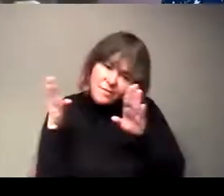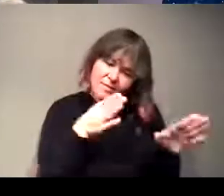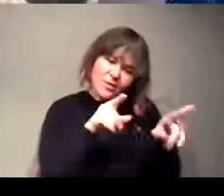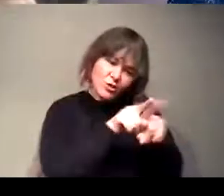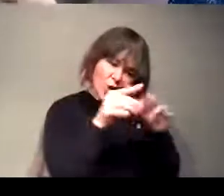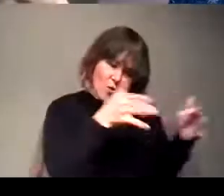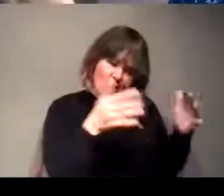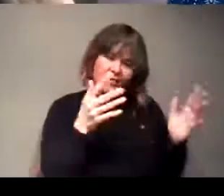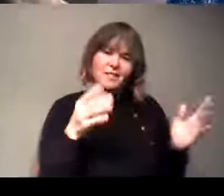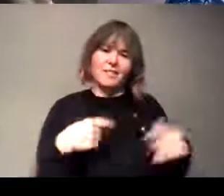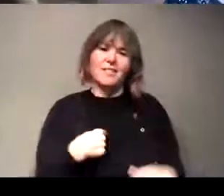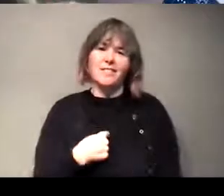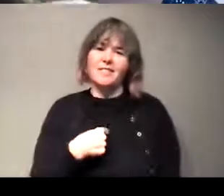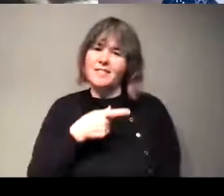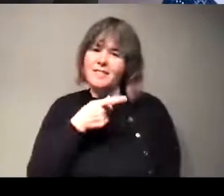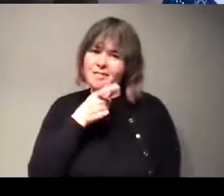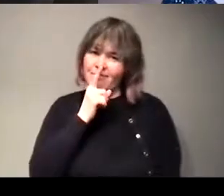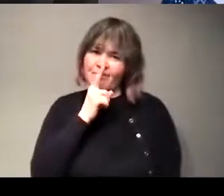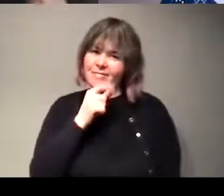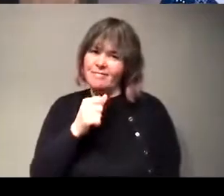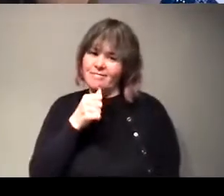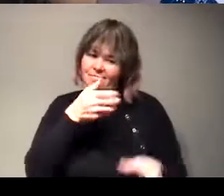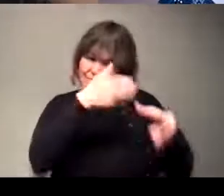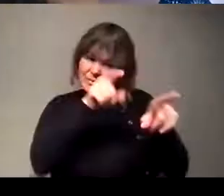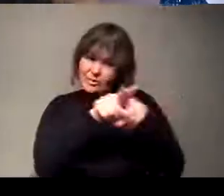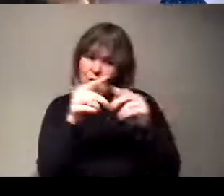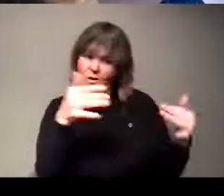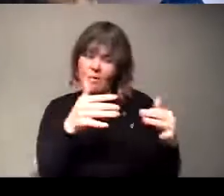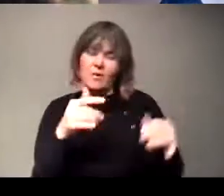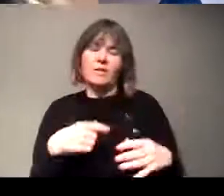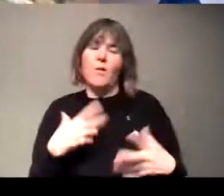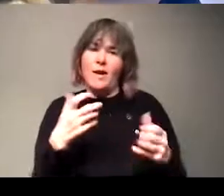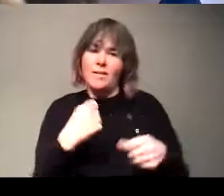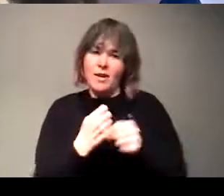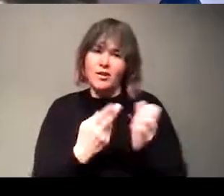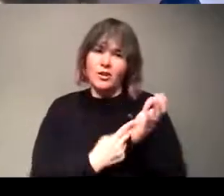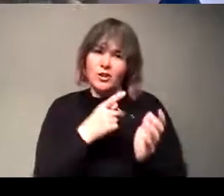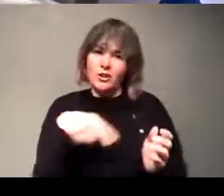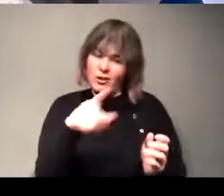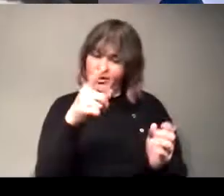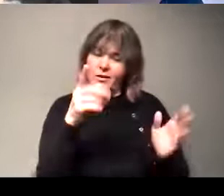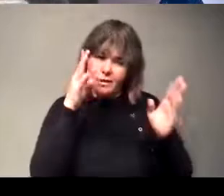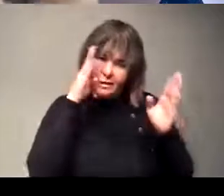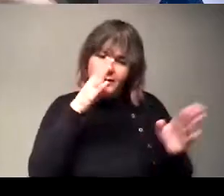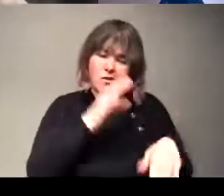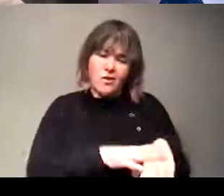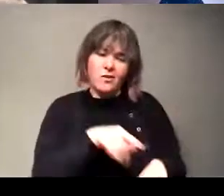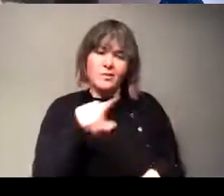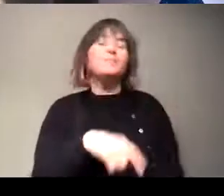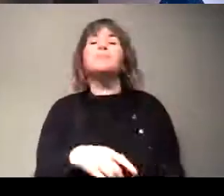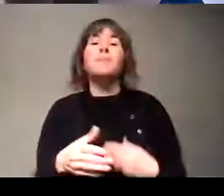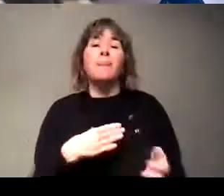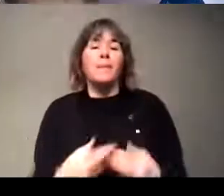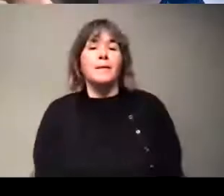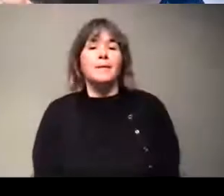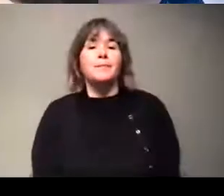today because I don't know much about Star Wars. So I wanted to make sure the Star Wars people got their day. But anyway, so